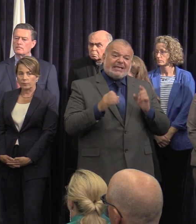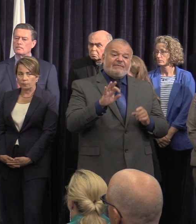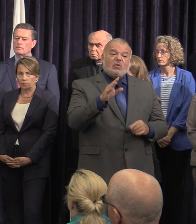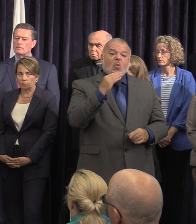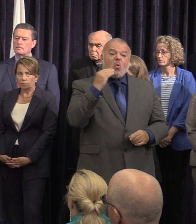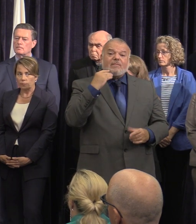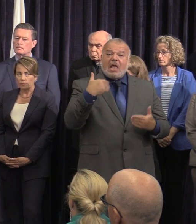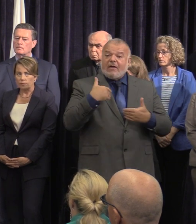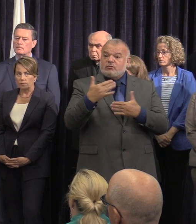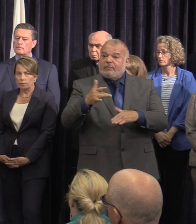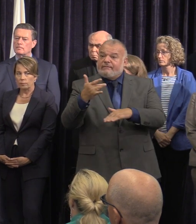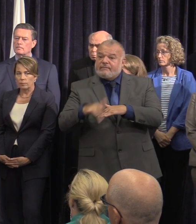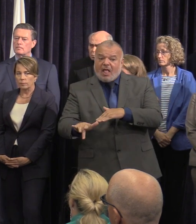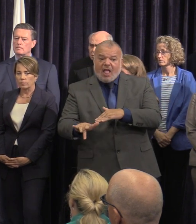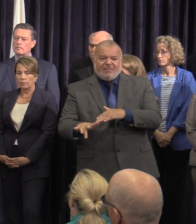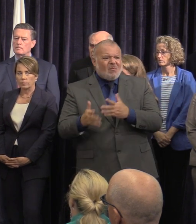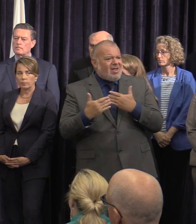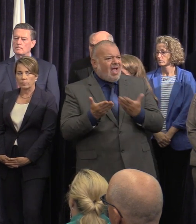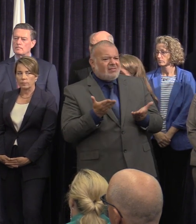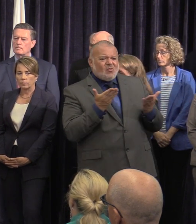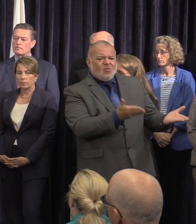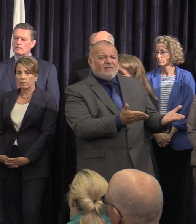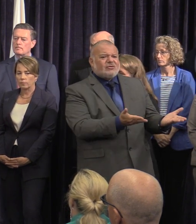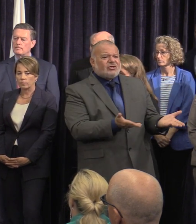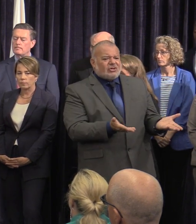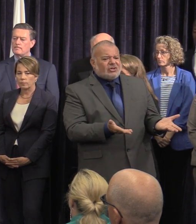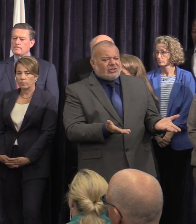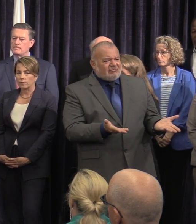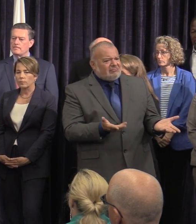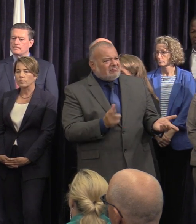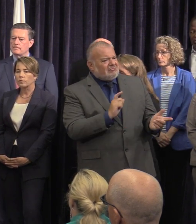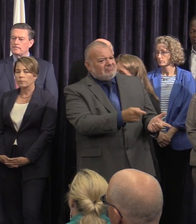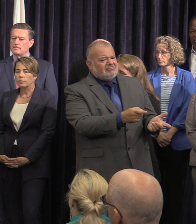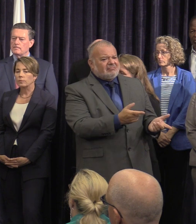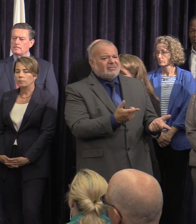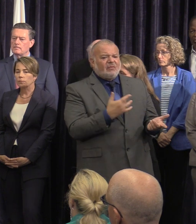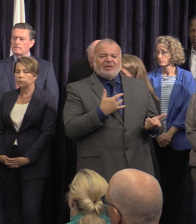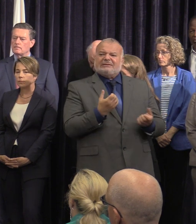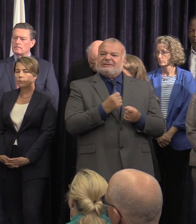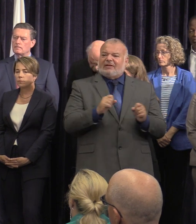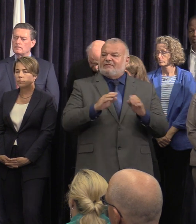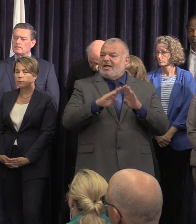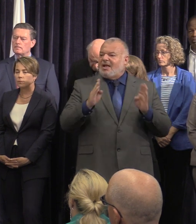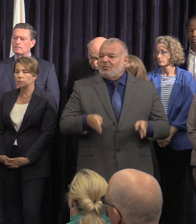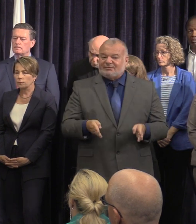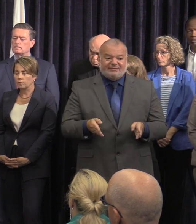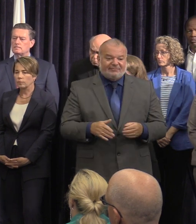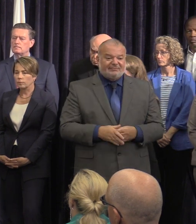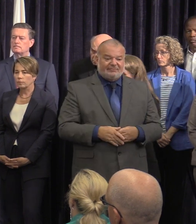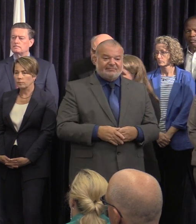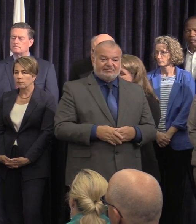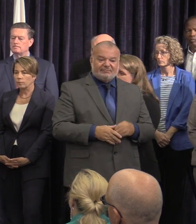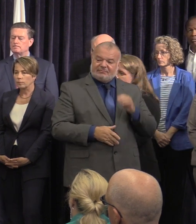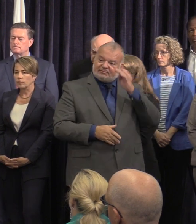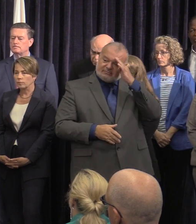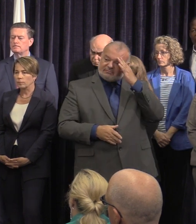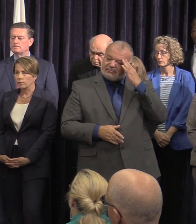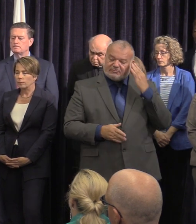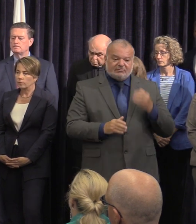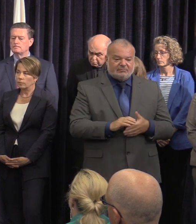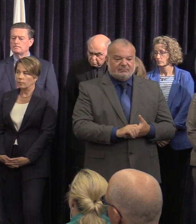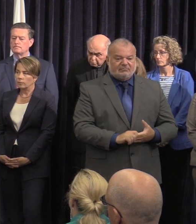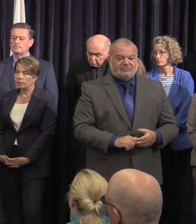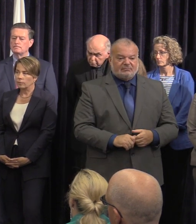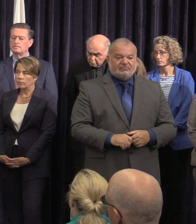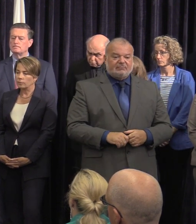home, please consider hosting a family. Safe housing and shelter is our most pressing need. Become a